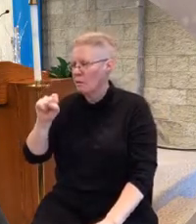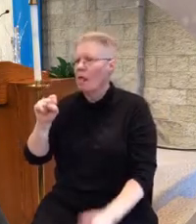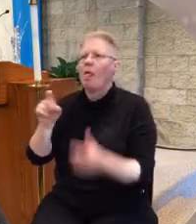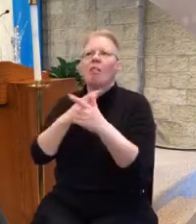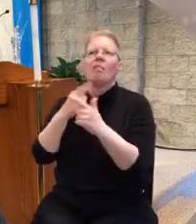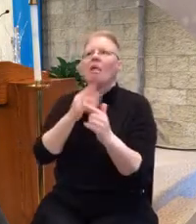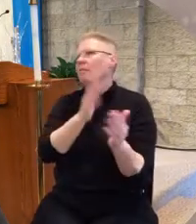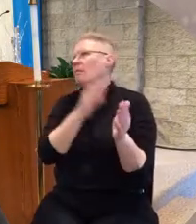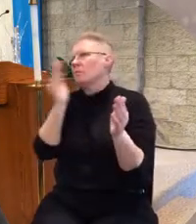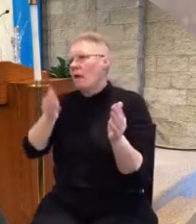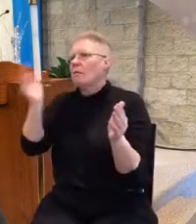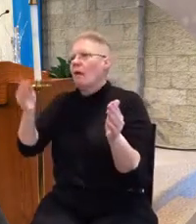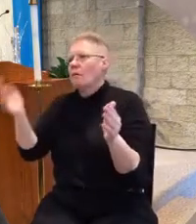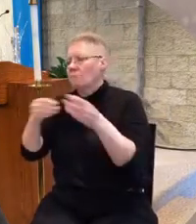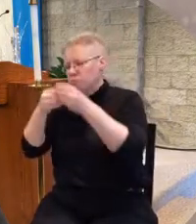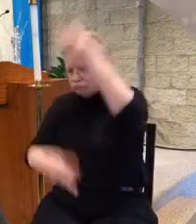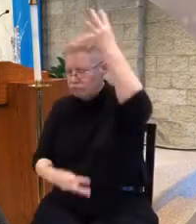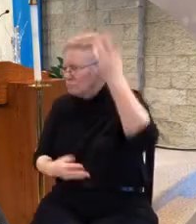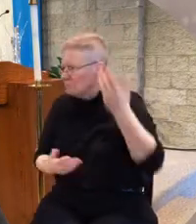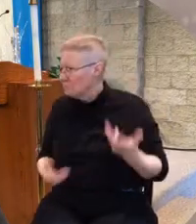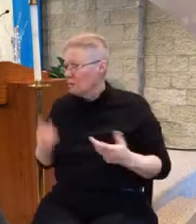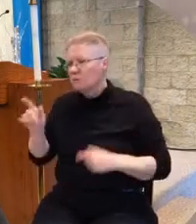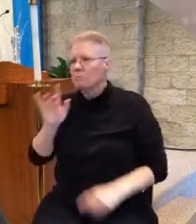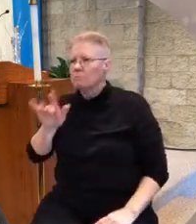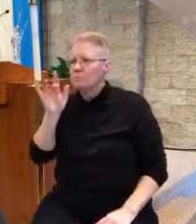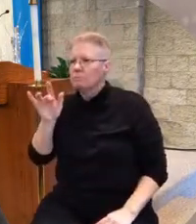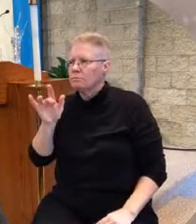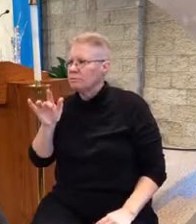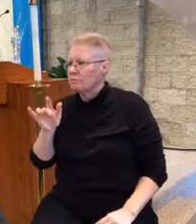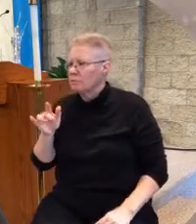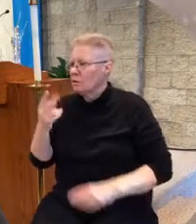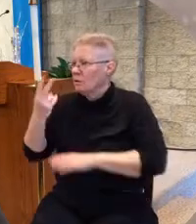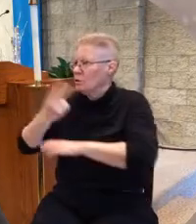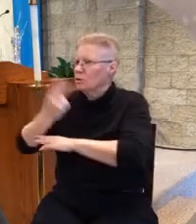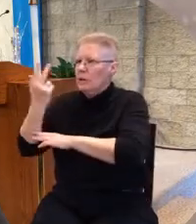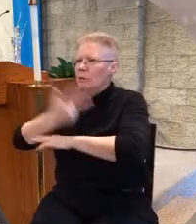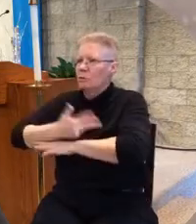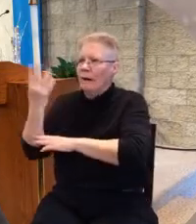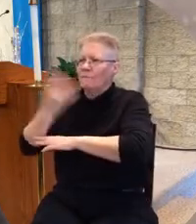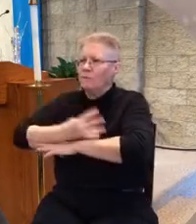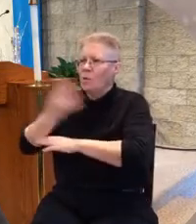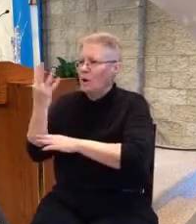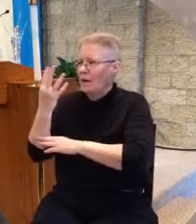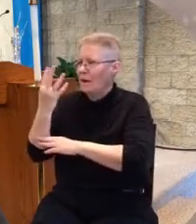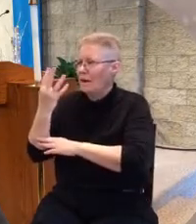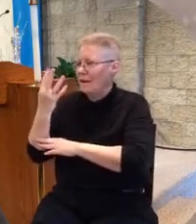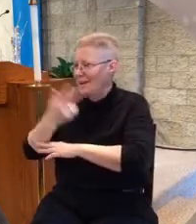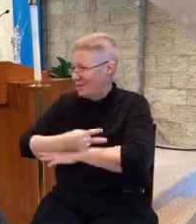And you click on that series, and you come to 3 or 4 days later.